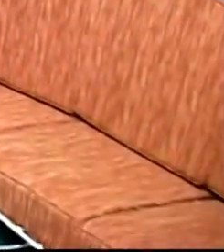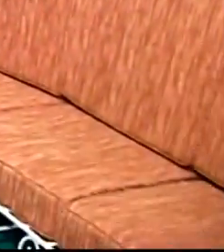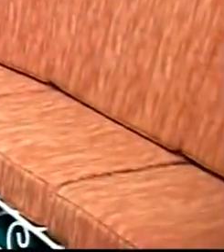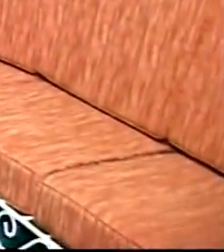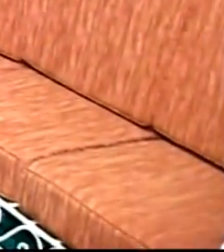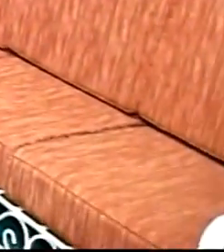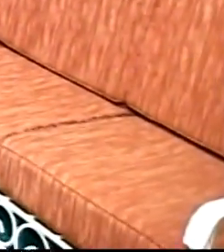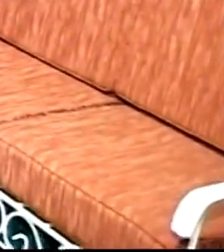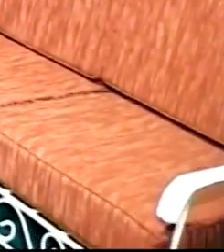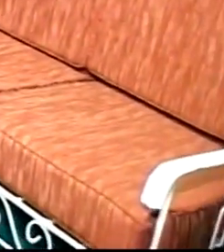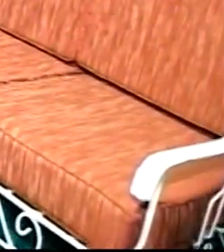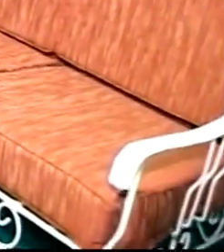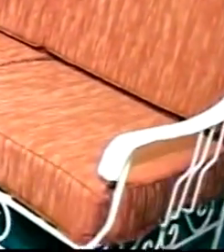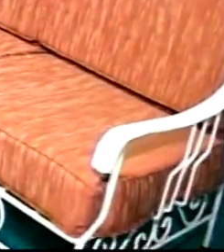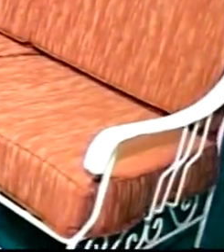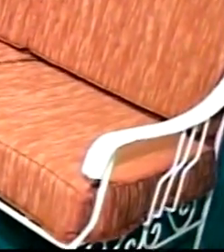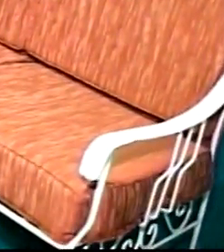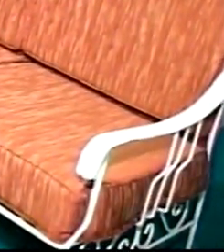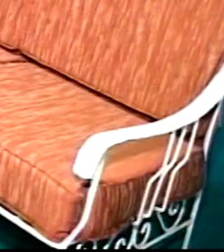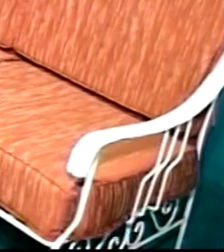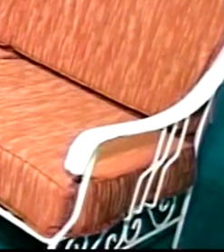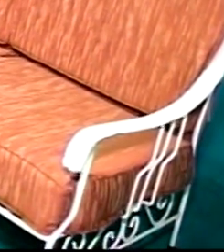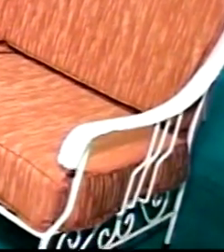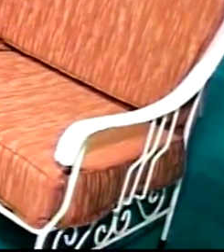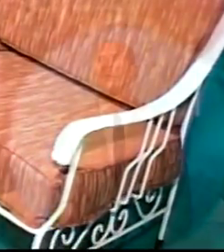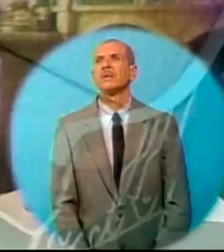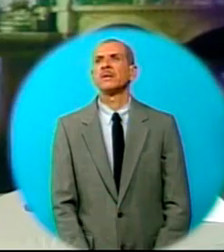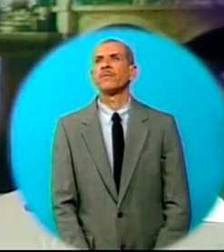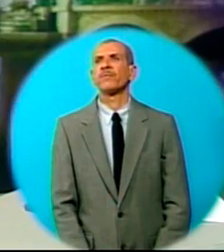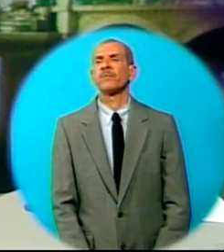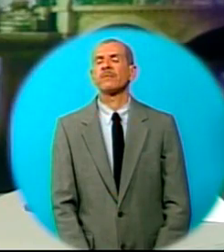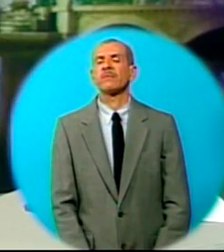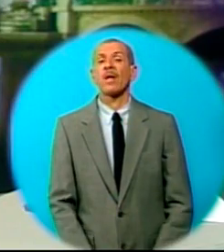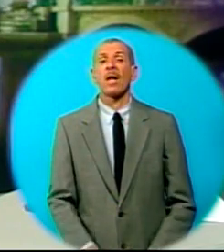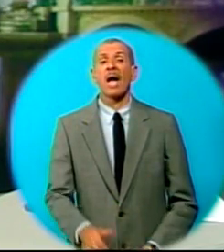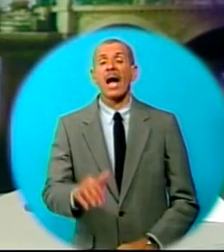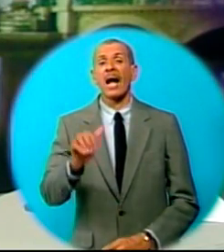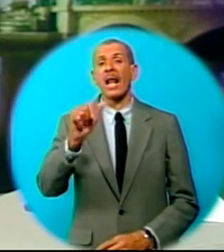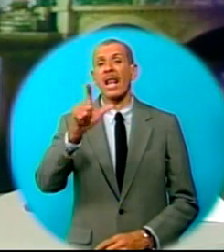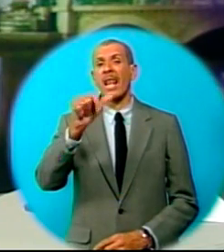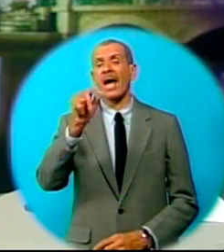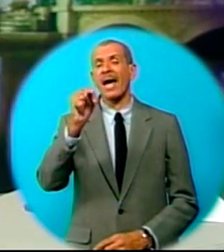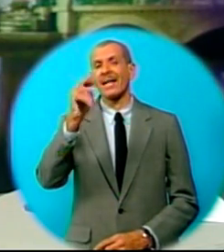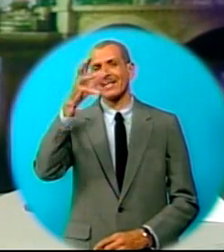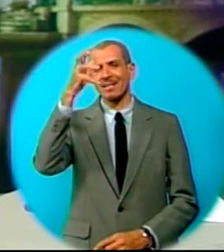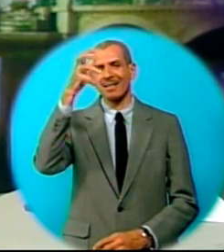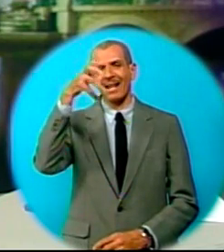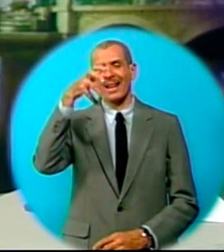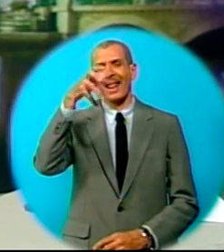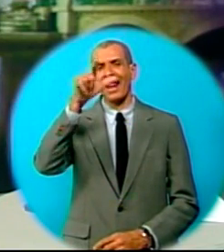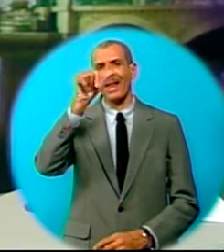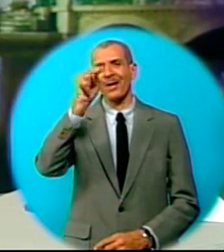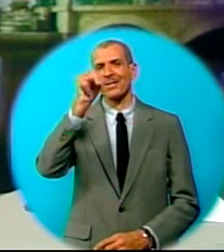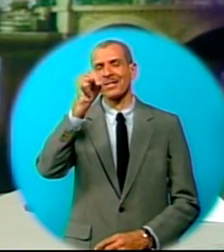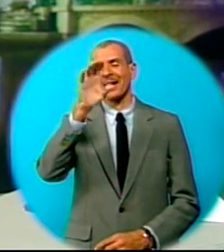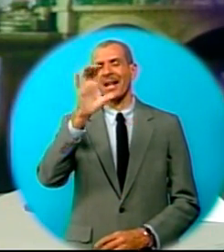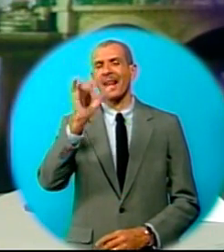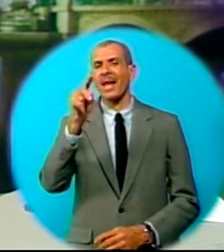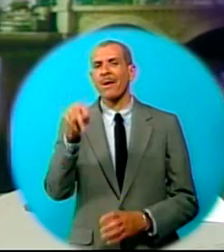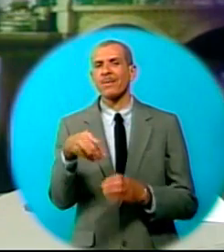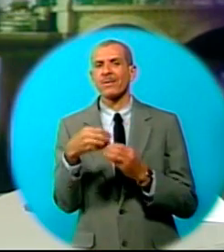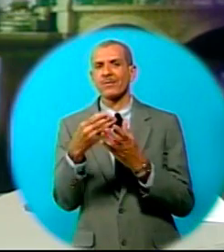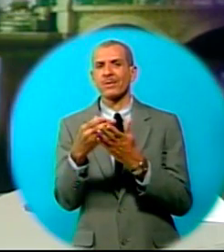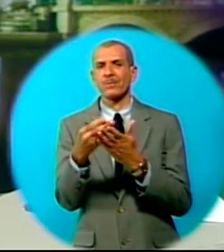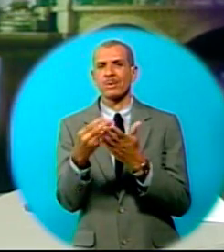bail application before Justice Jacqueline Cornelius. The Jamaican national was employed with Pilgrim and Associates. Carter is reported to